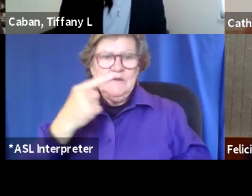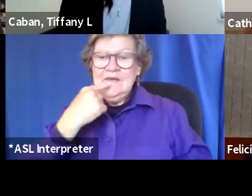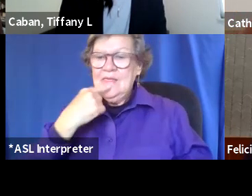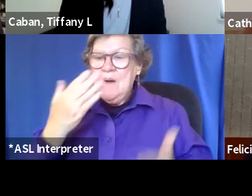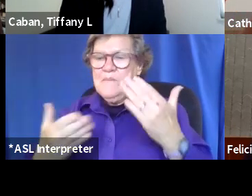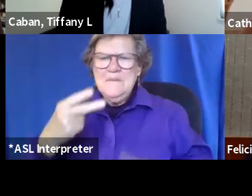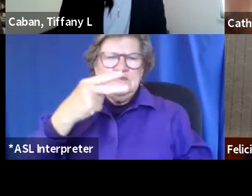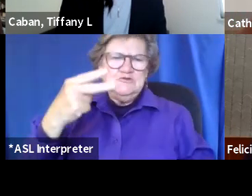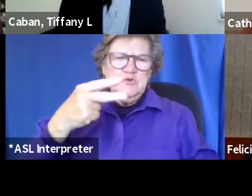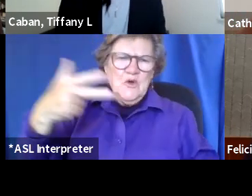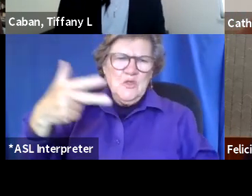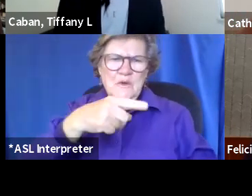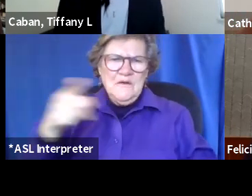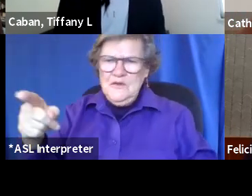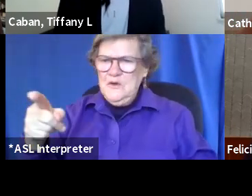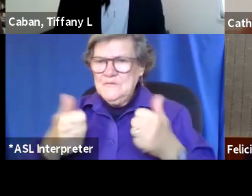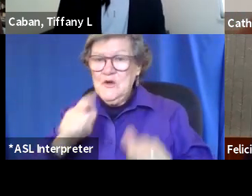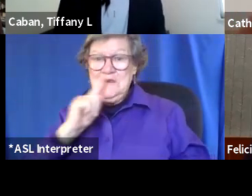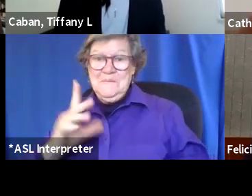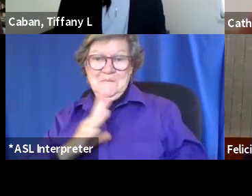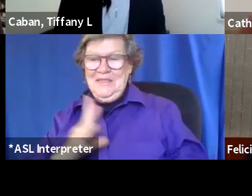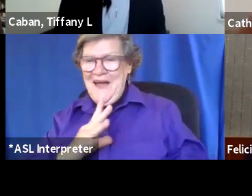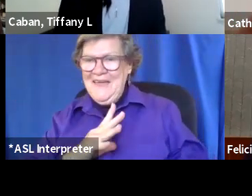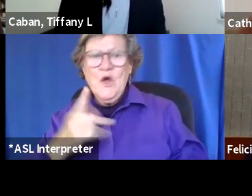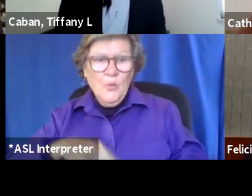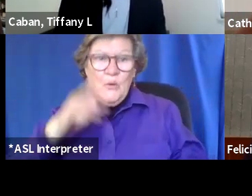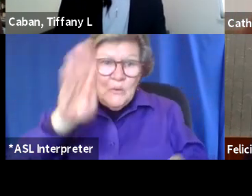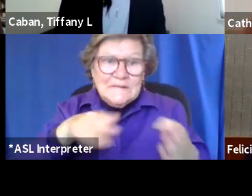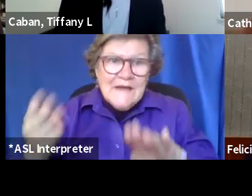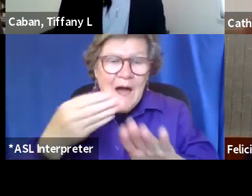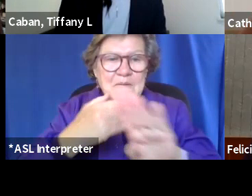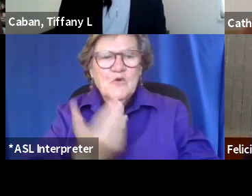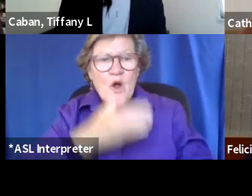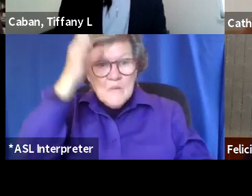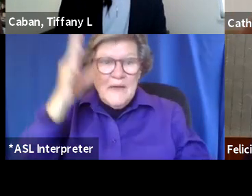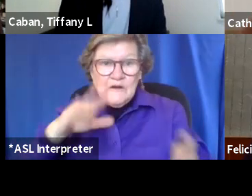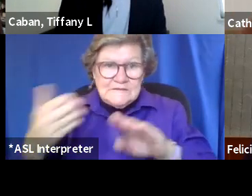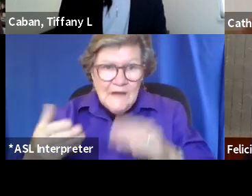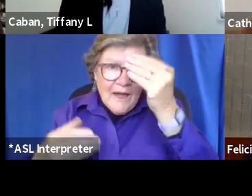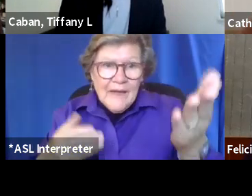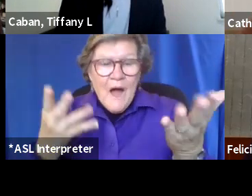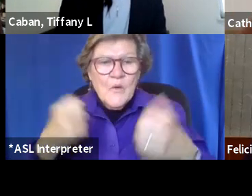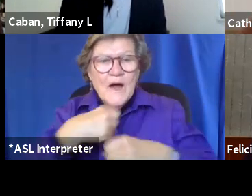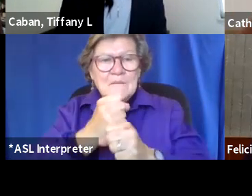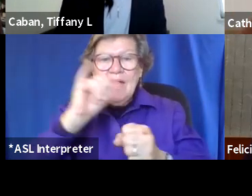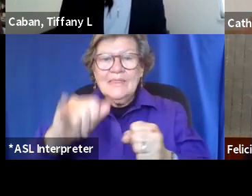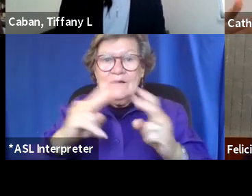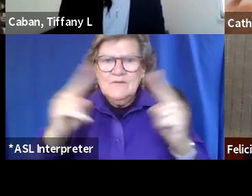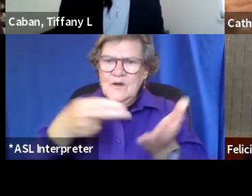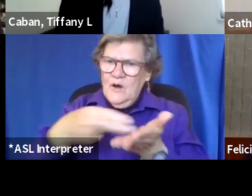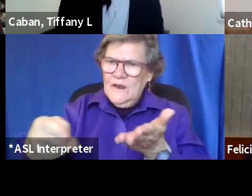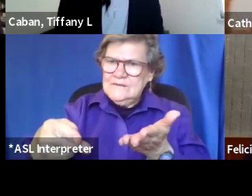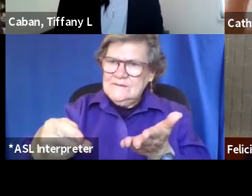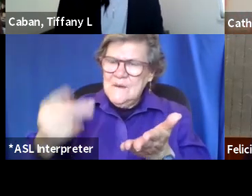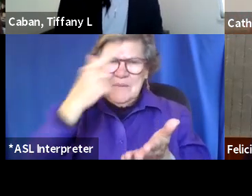or three of you on screen, if I would be polite, because I want to be polite. We're gonna die before our parents do. I just want to make that very, very frank as possible,